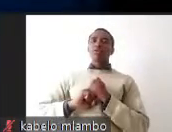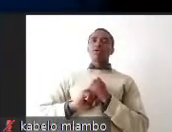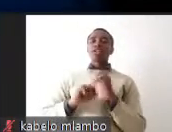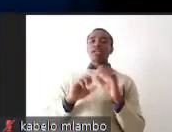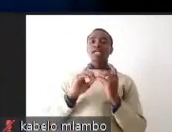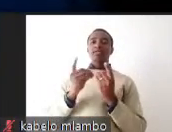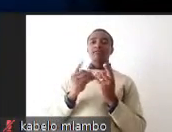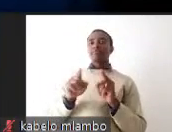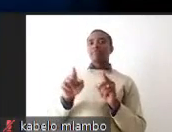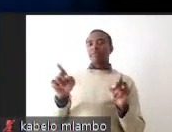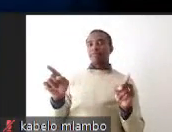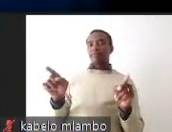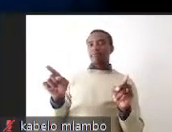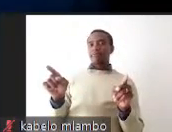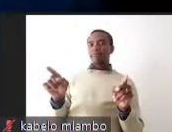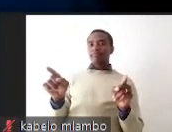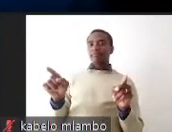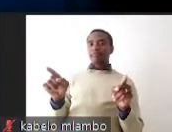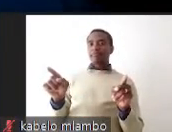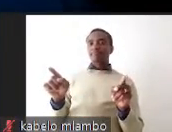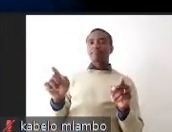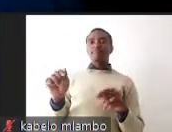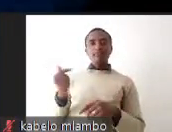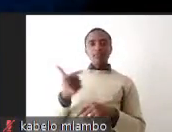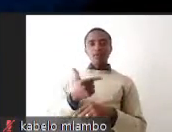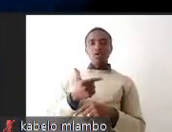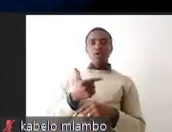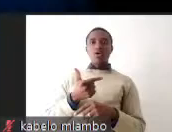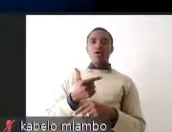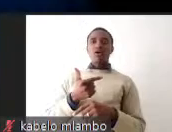department. Let's all observe